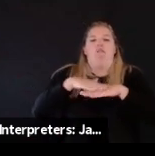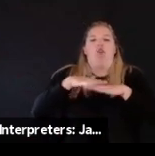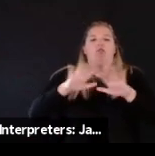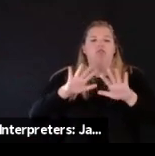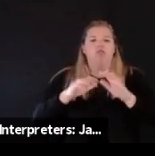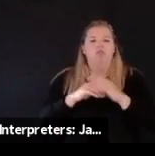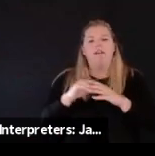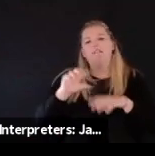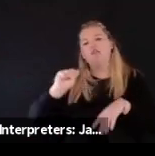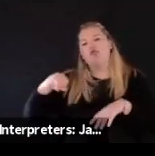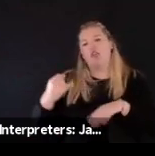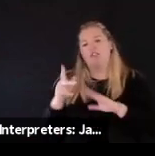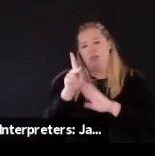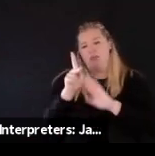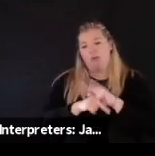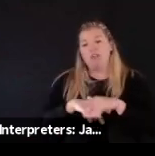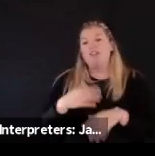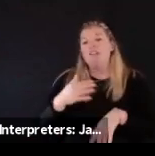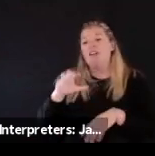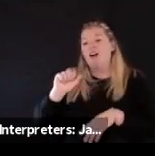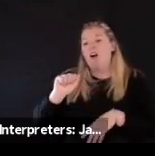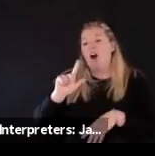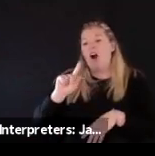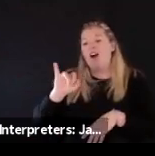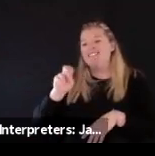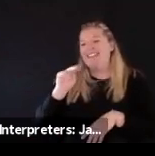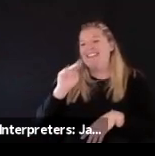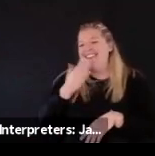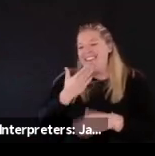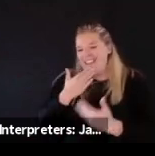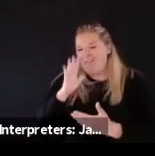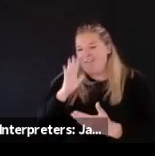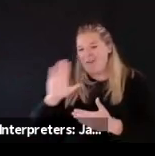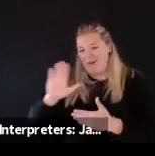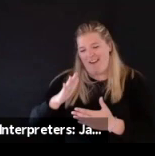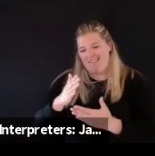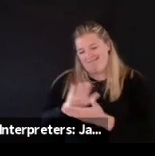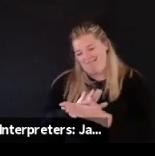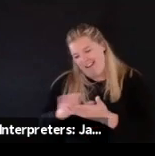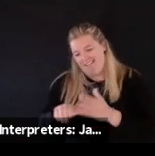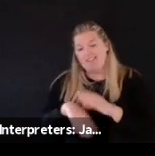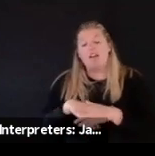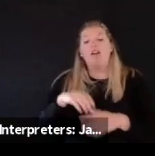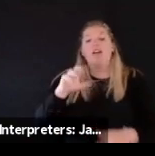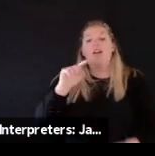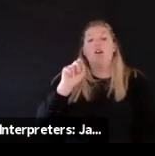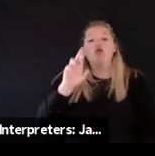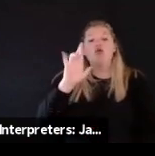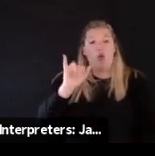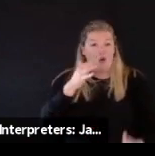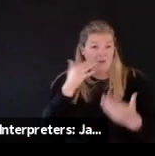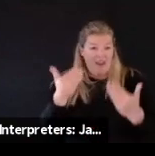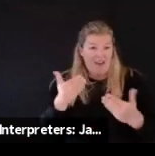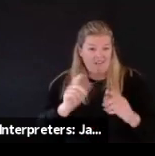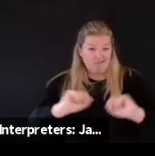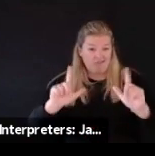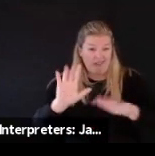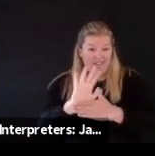Austin. I appreciate the kindness. I really appreciate that. So go ahead, Tori, if you'd like to show that video, and then I'll provide closing remarks.